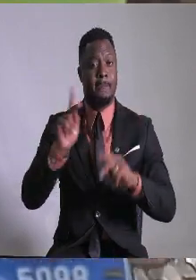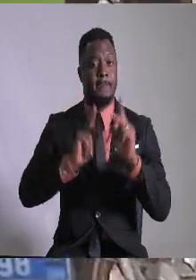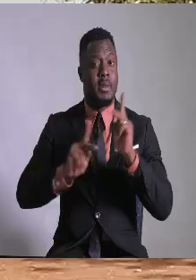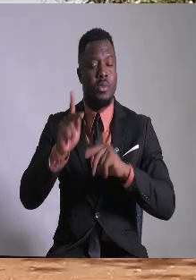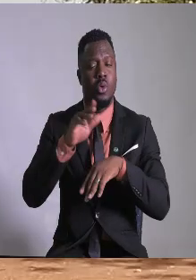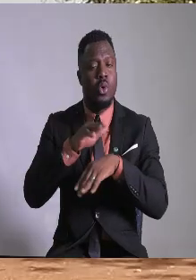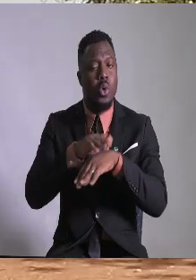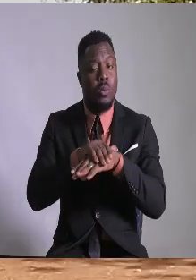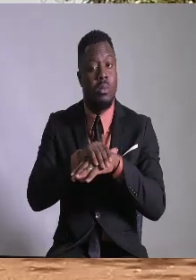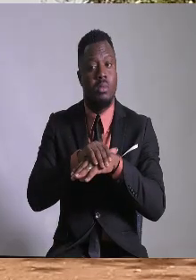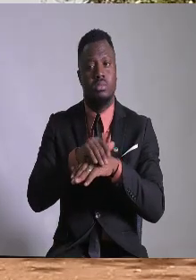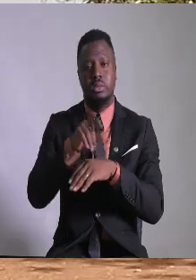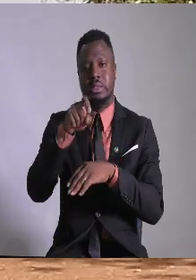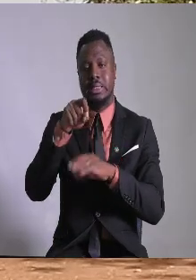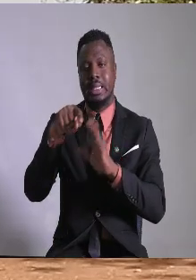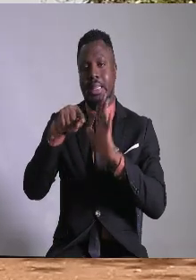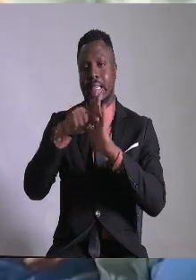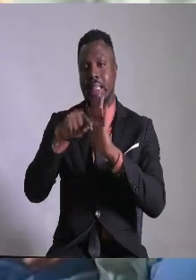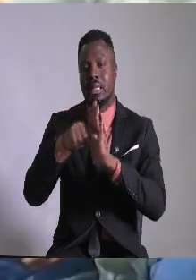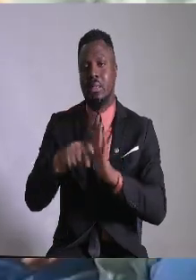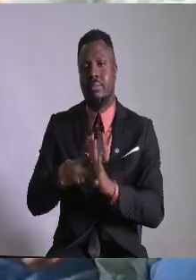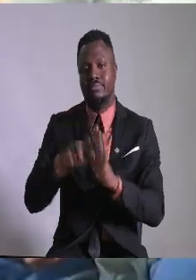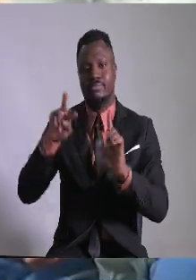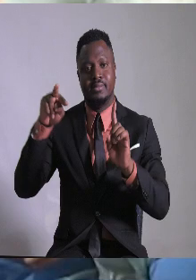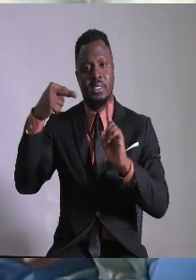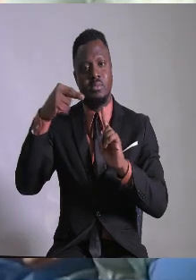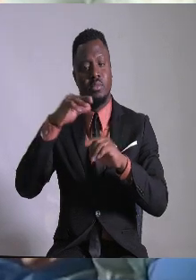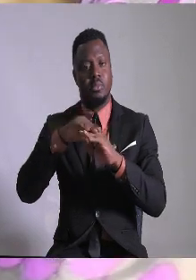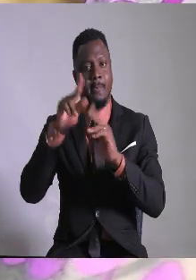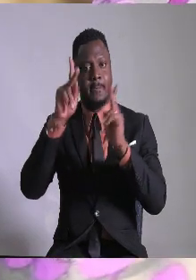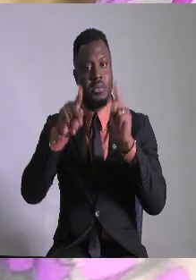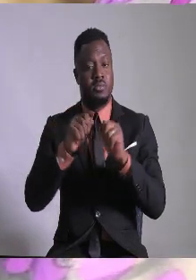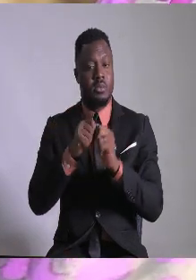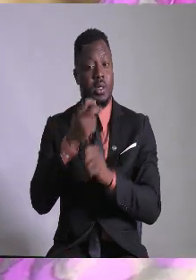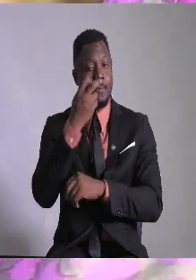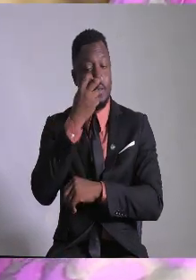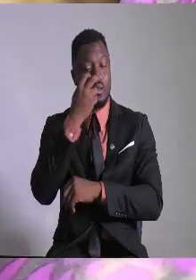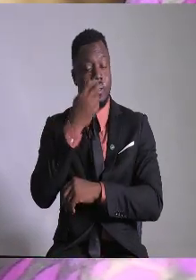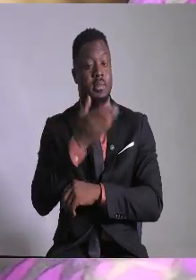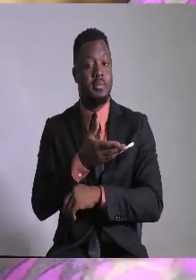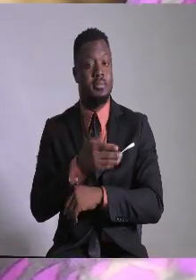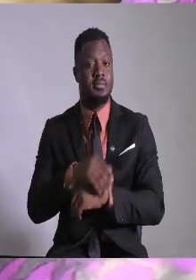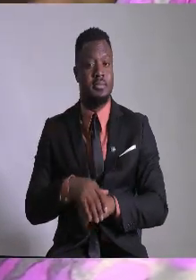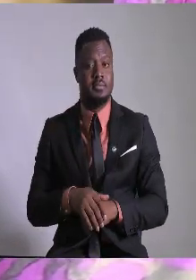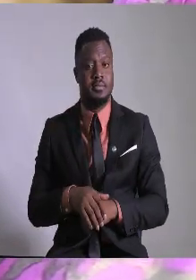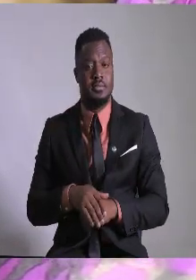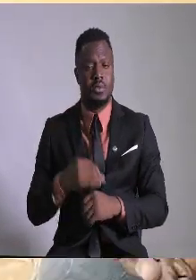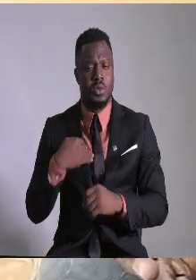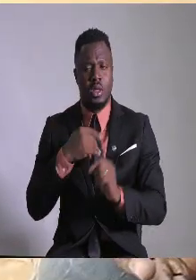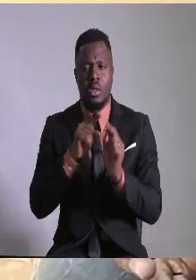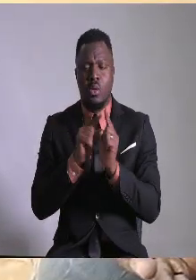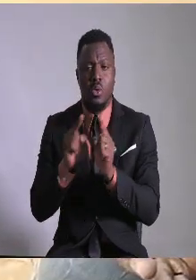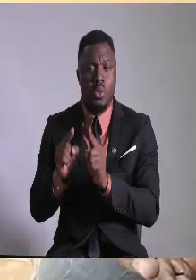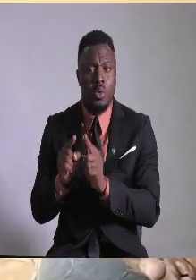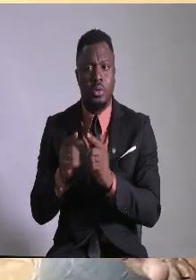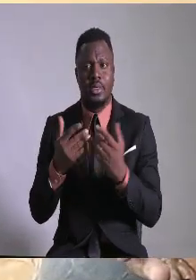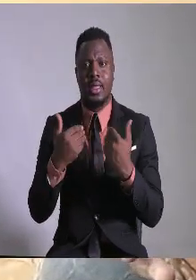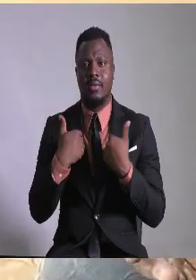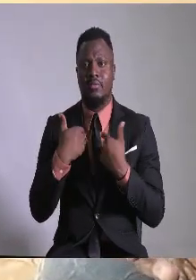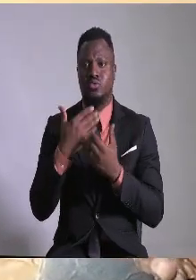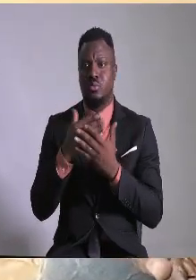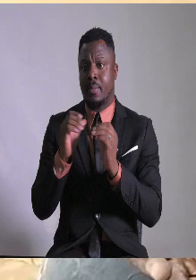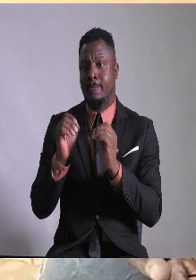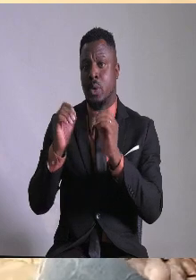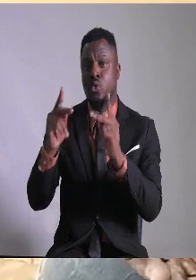public on the negative perception towards people with visual impairment. We also